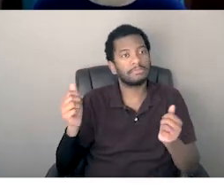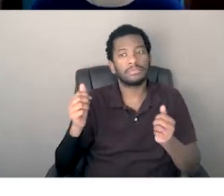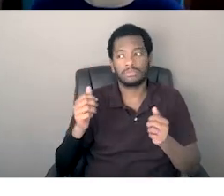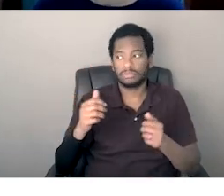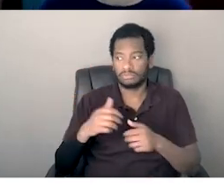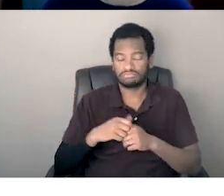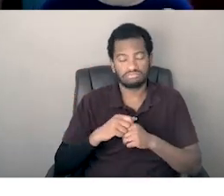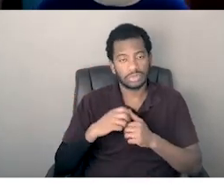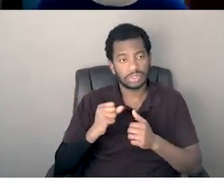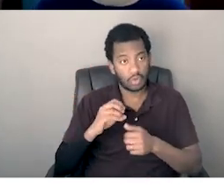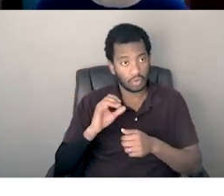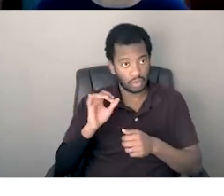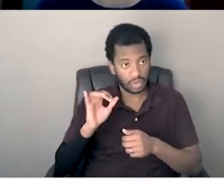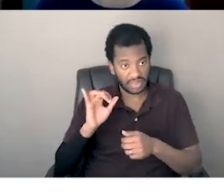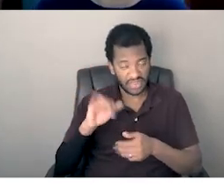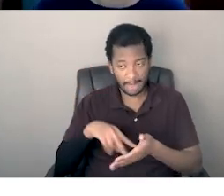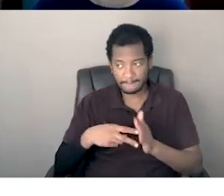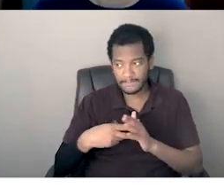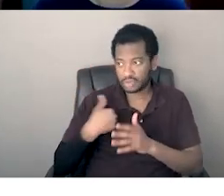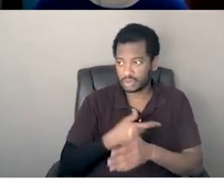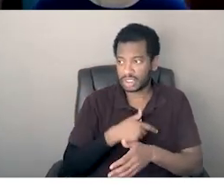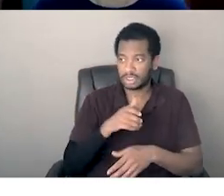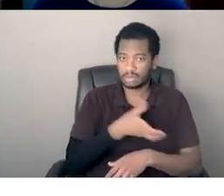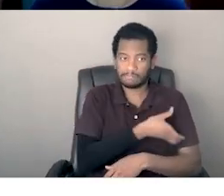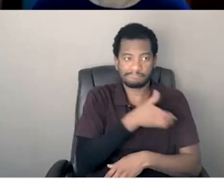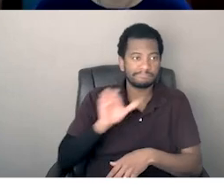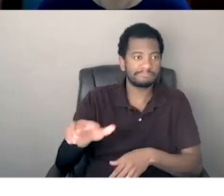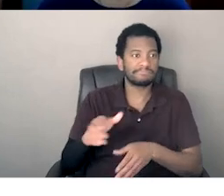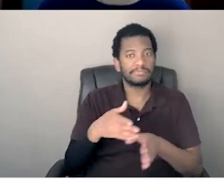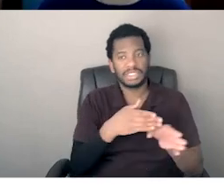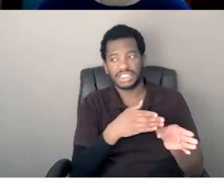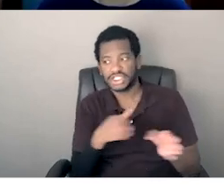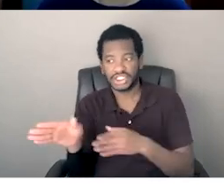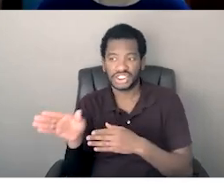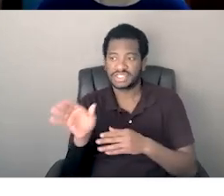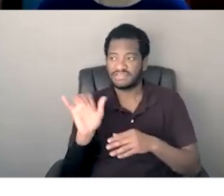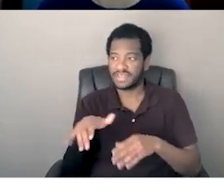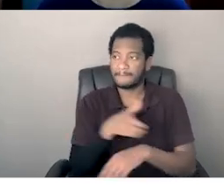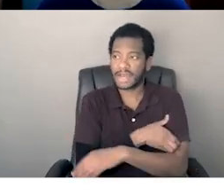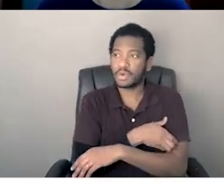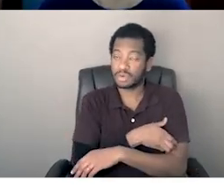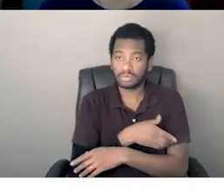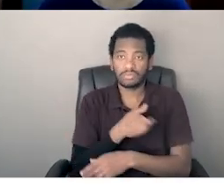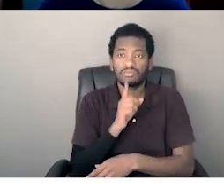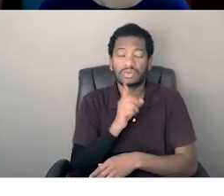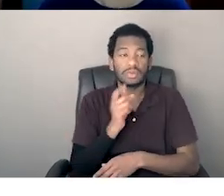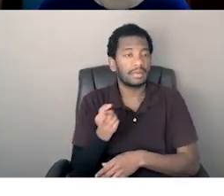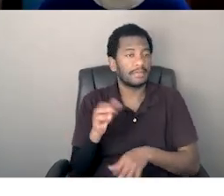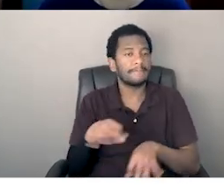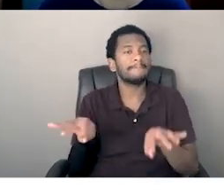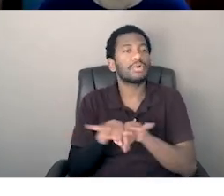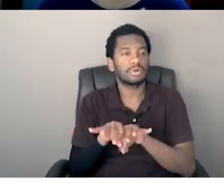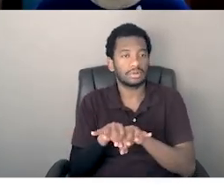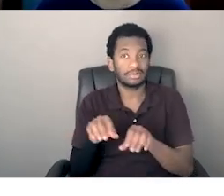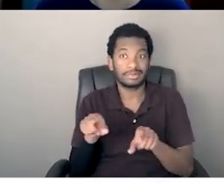about reshifting all of that power, which is, yes, inherently an important thing. And also